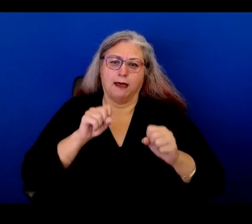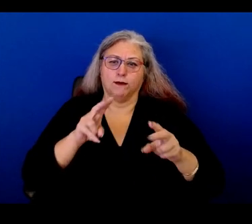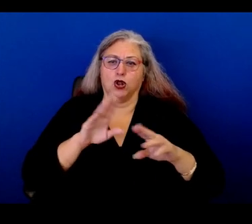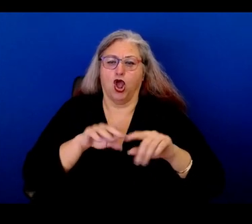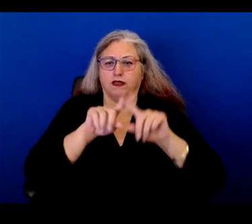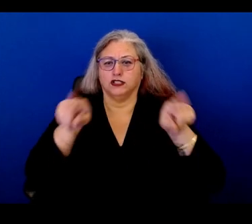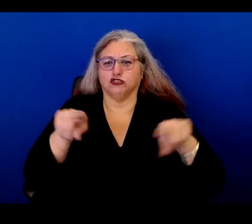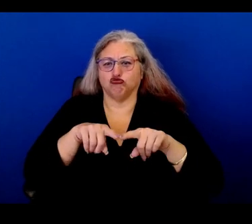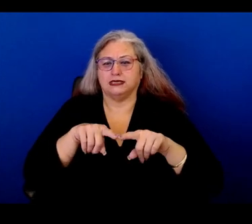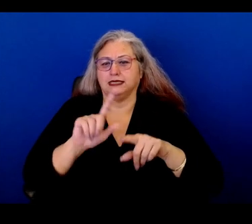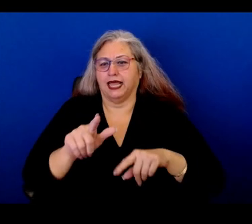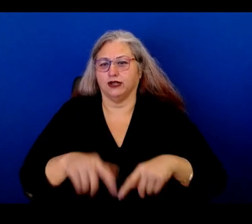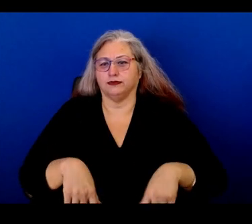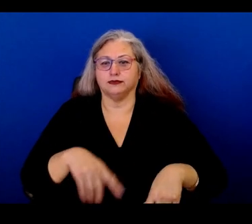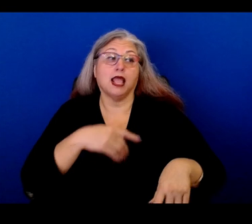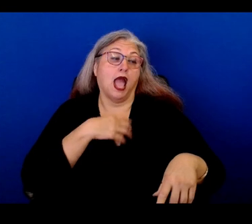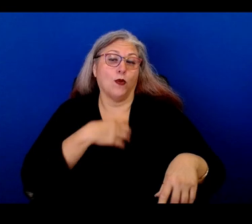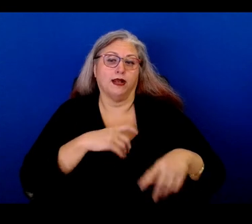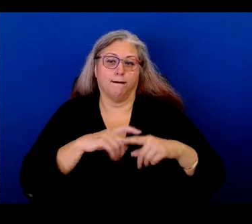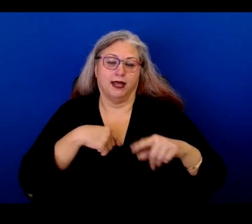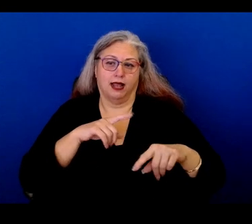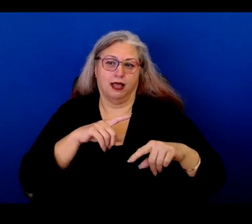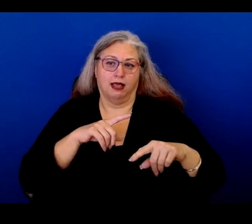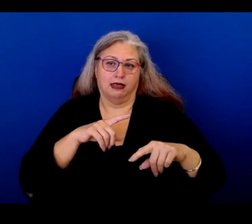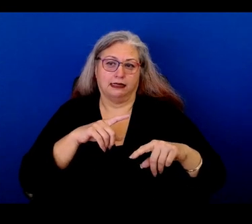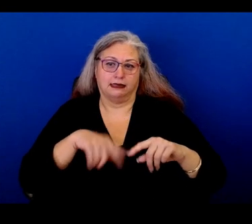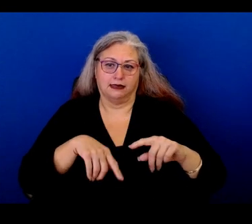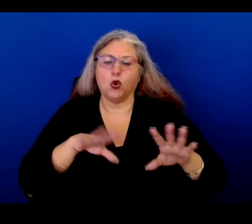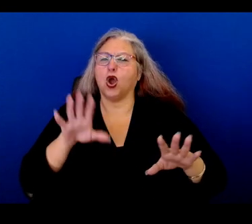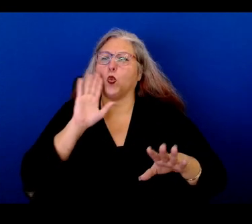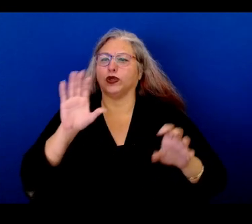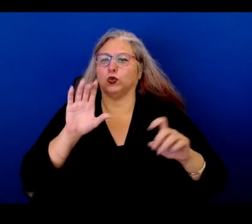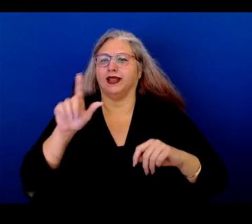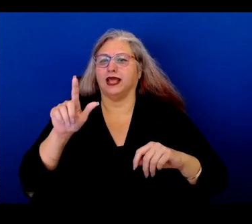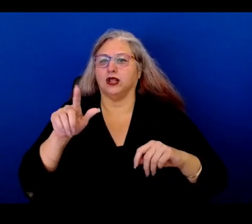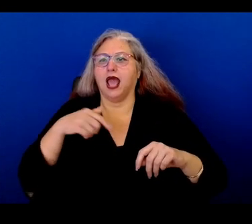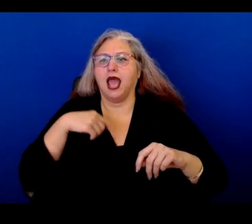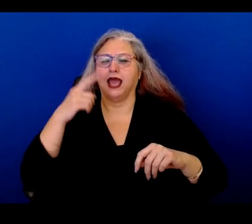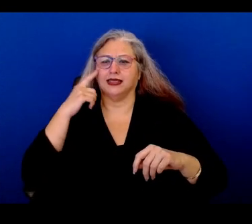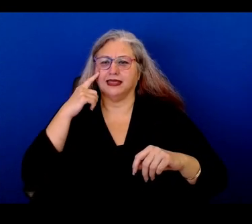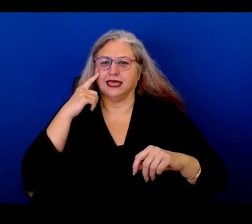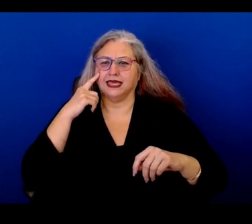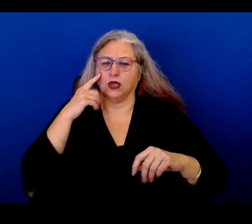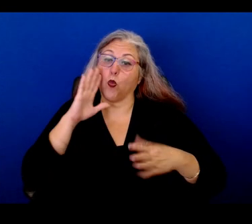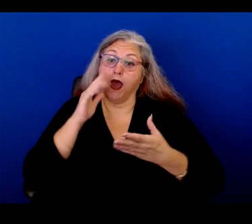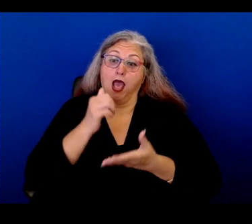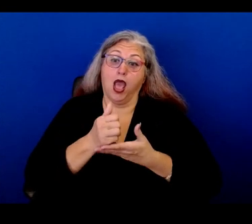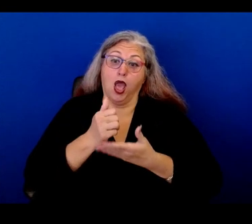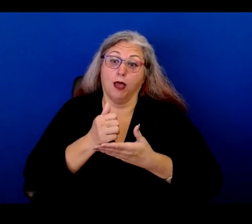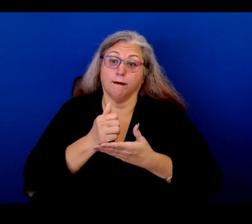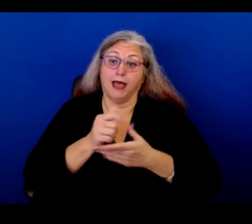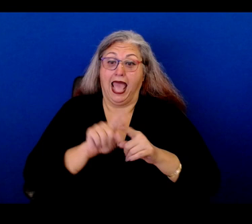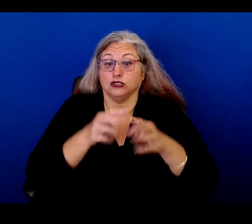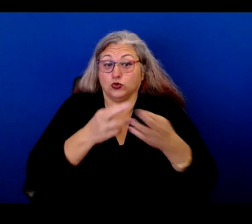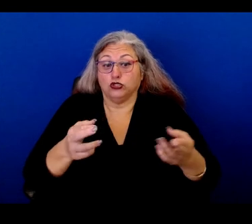screen afterwards. I would like to do that, but I can't. We'll do that afterwards. But I think it's a helpful